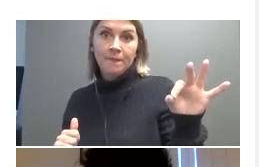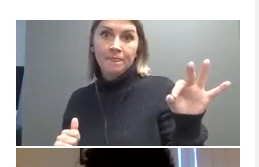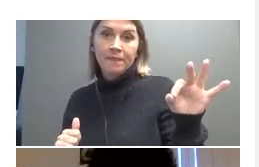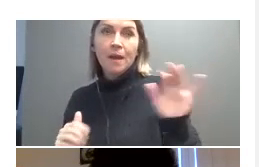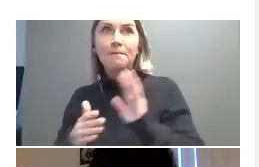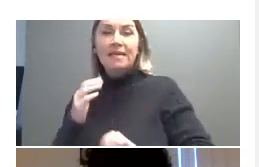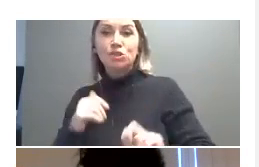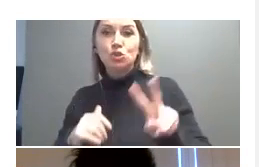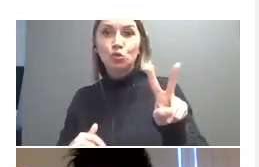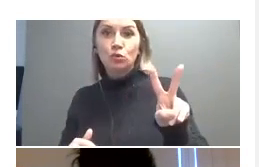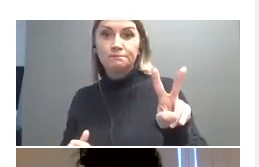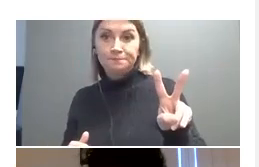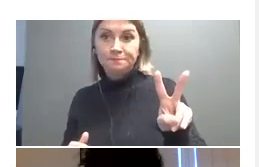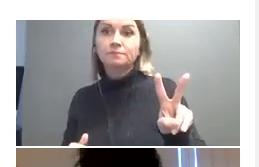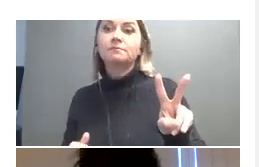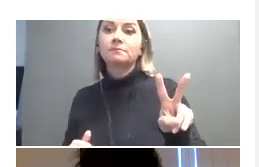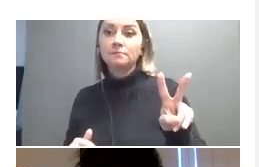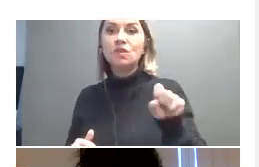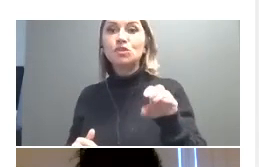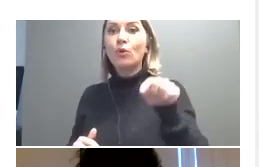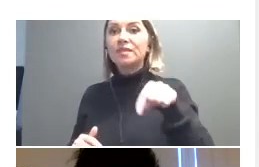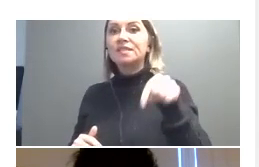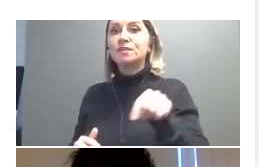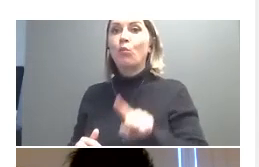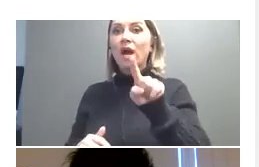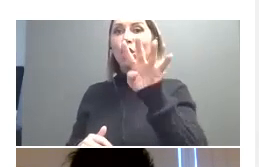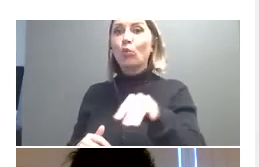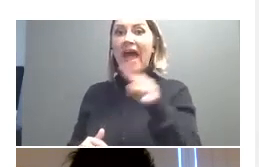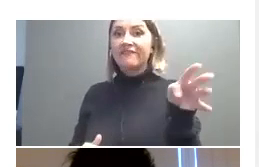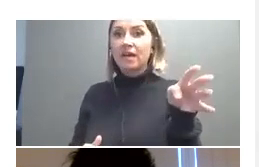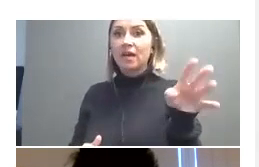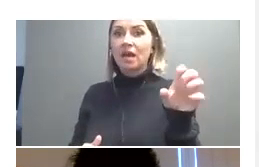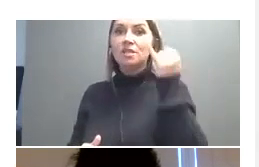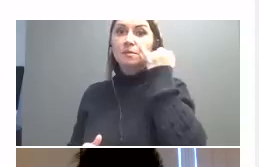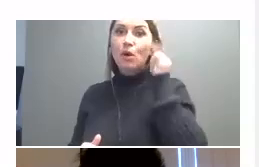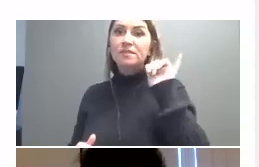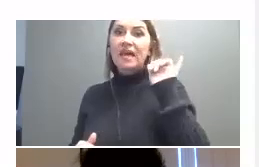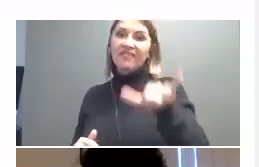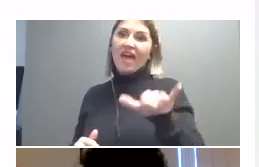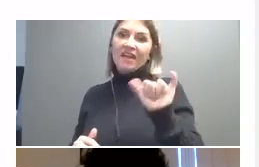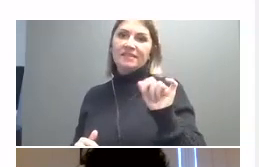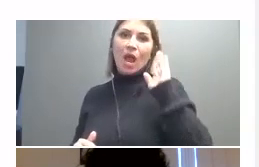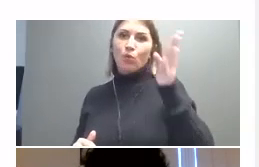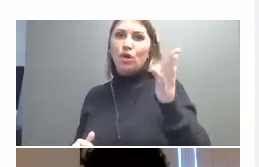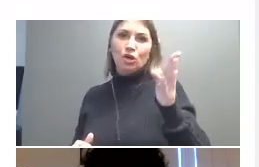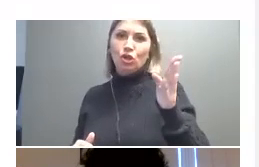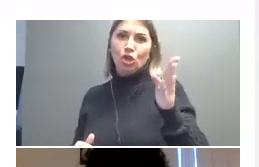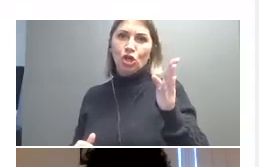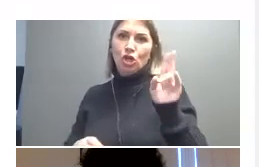-2. Right, so this is one graph, and let's say that this entire, I'm just going to copy this